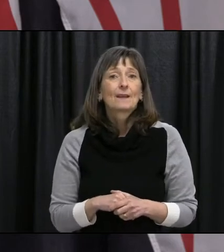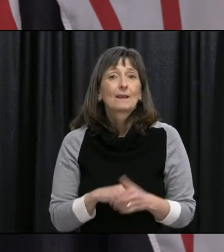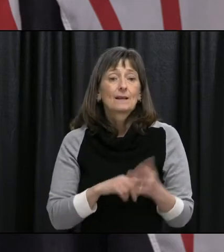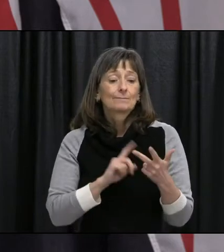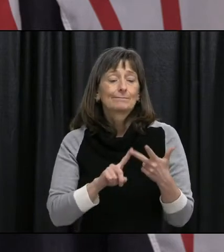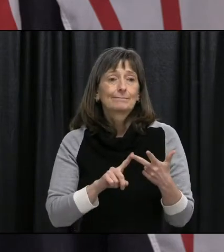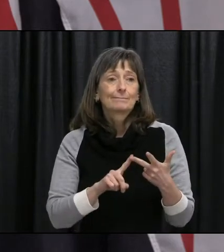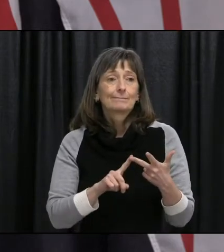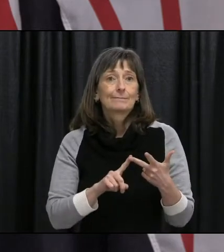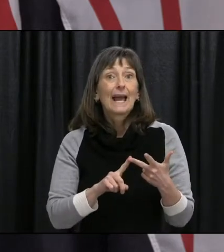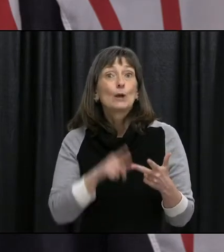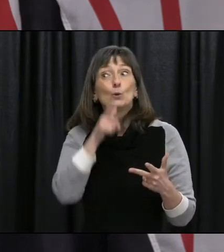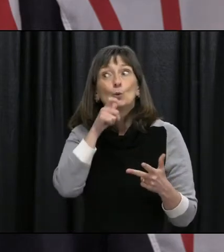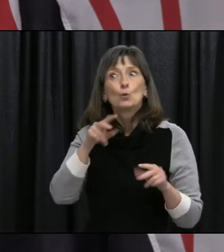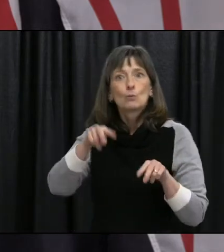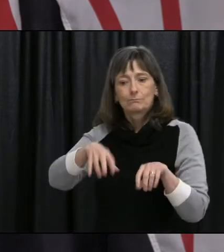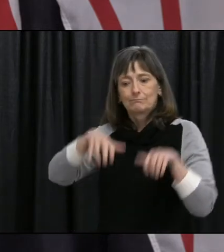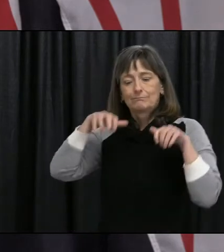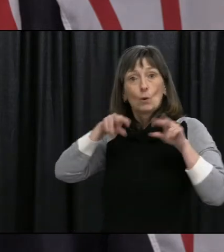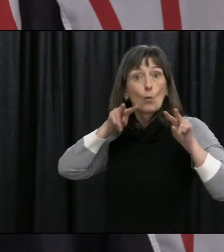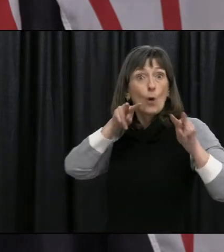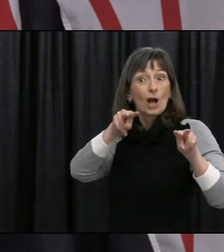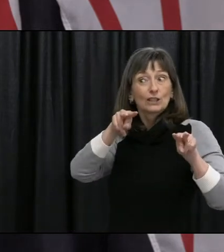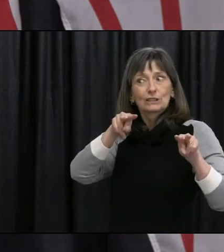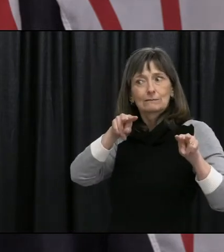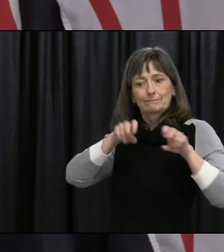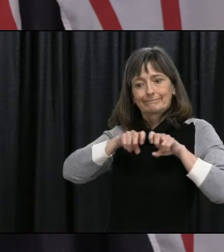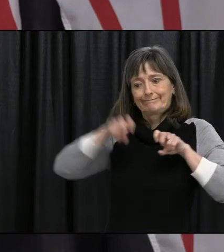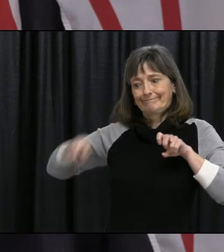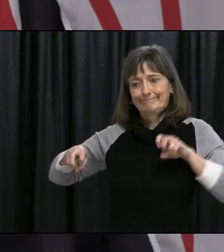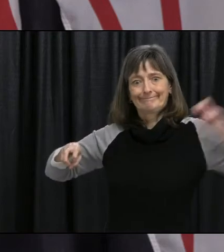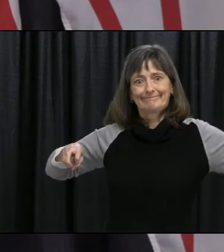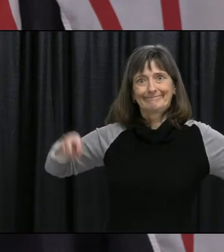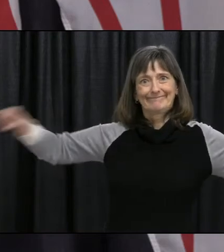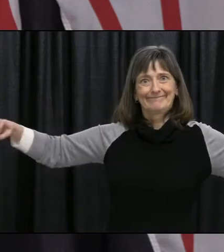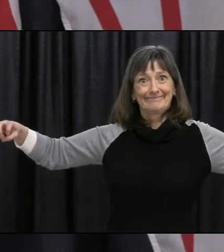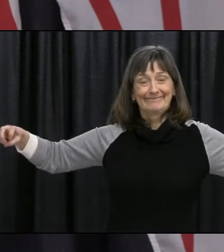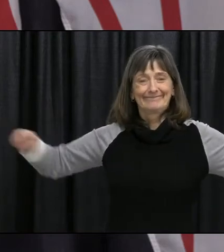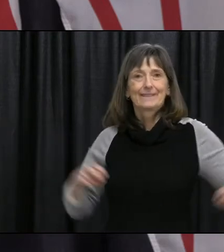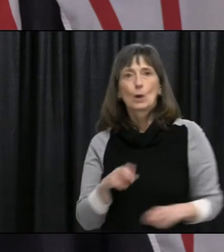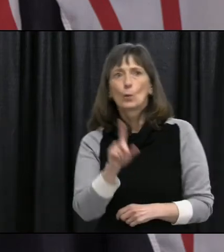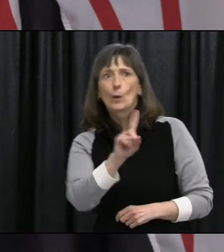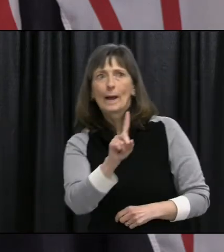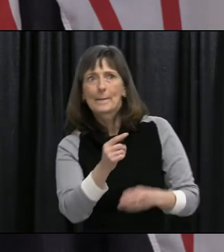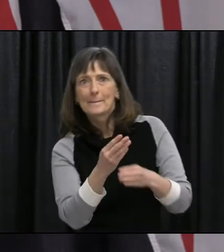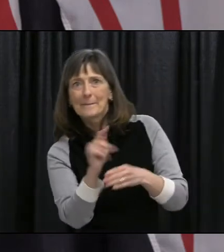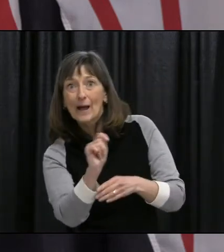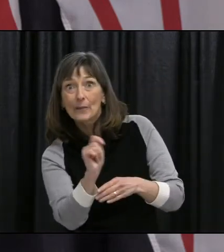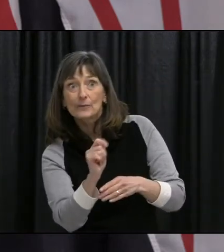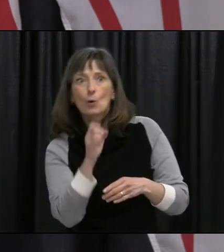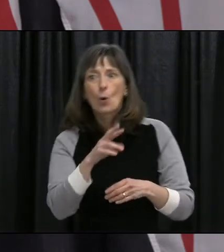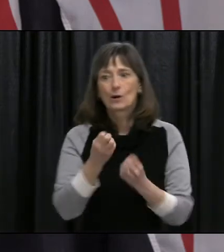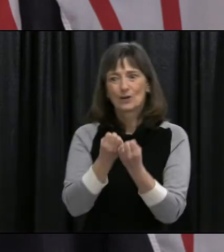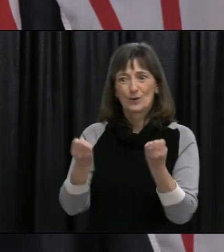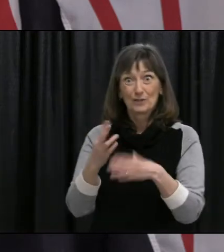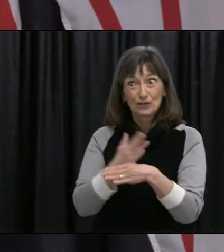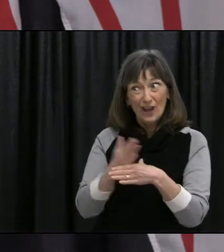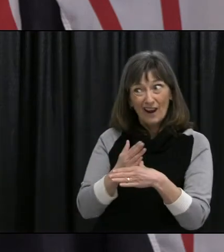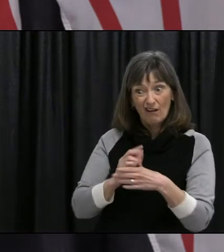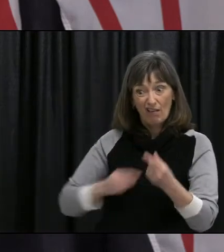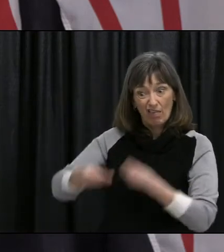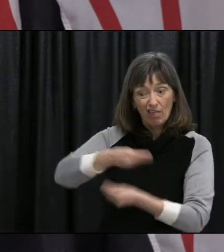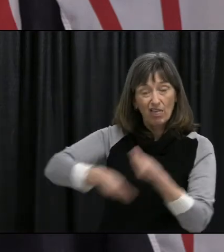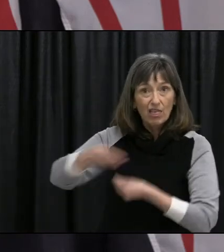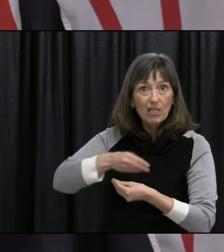into consideration spectators and shared facilities and things like that, shared equipment. All of these are things that we